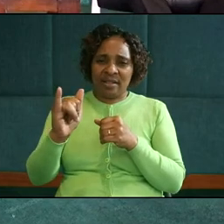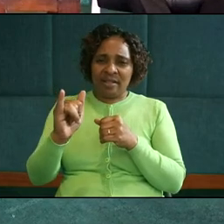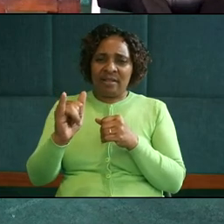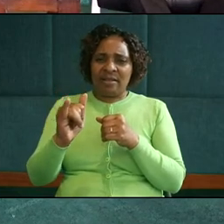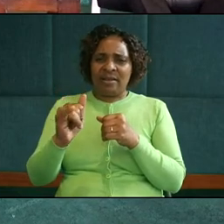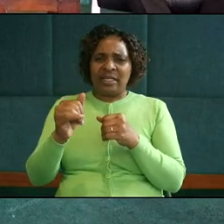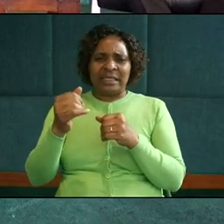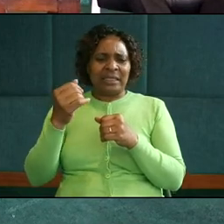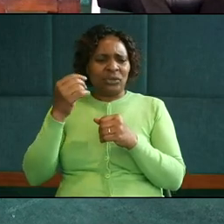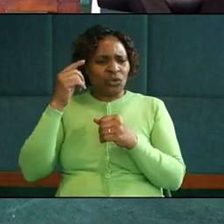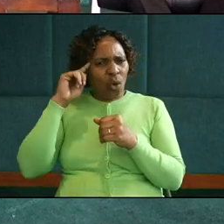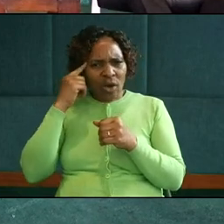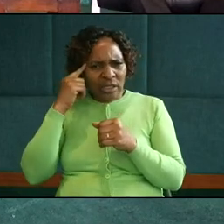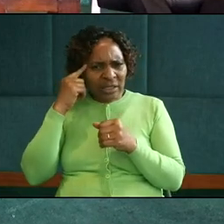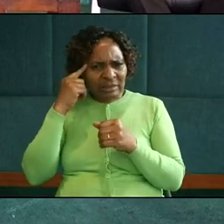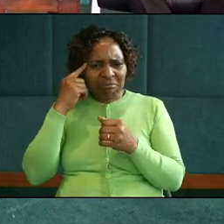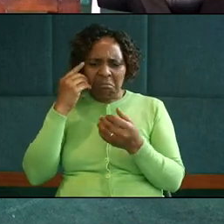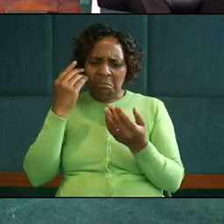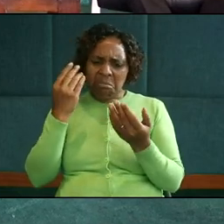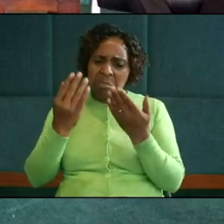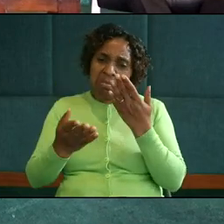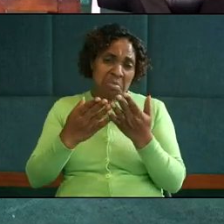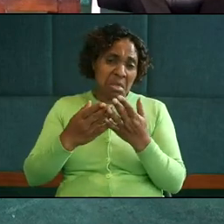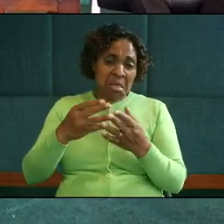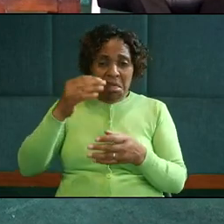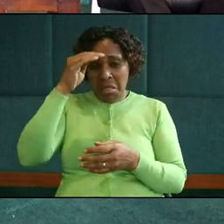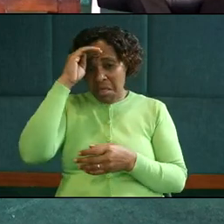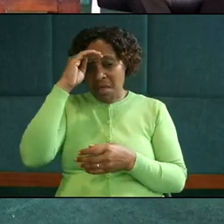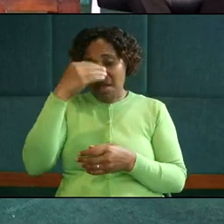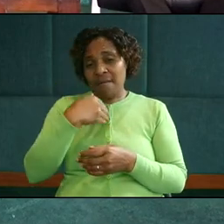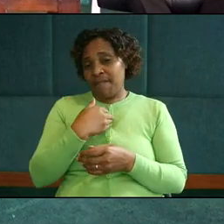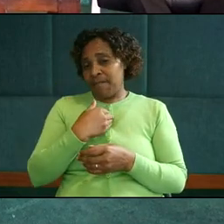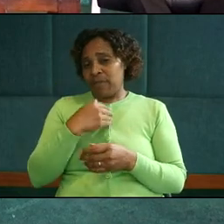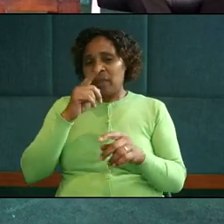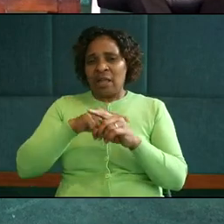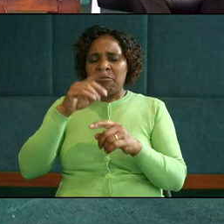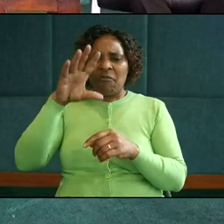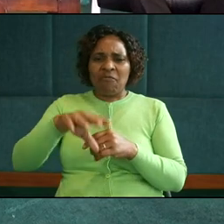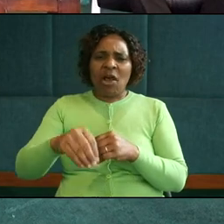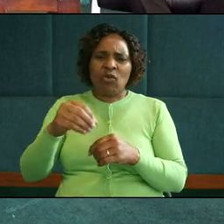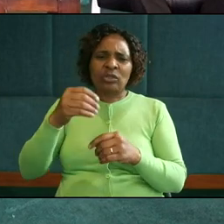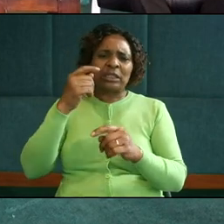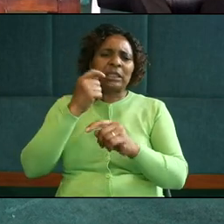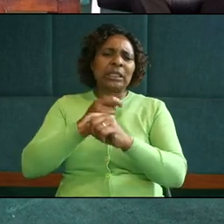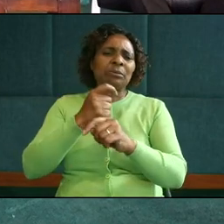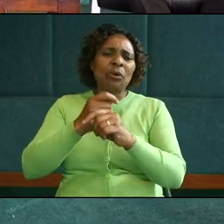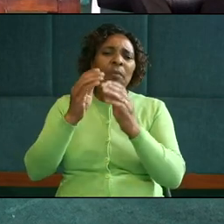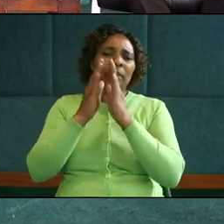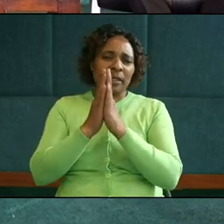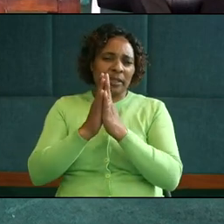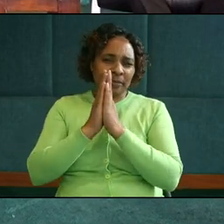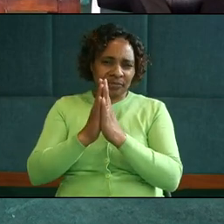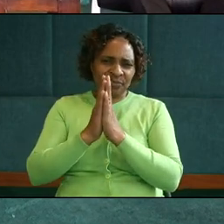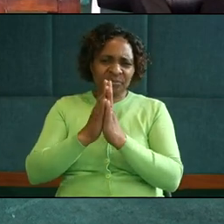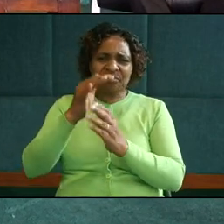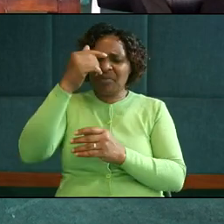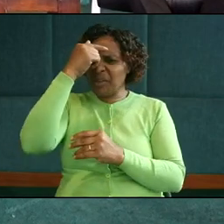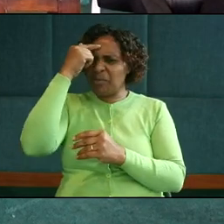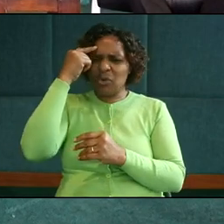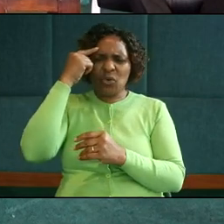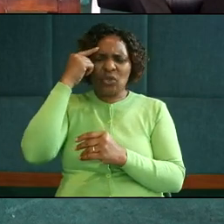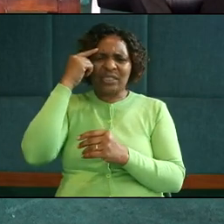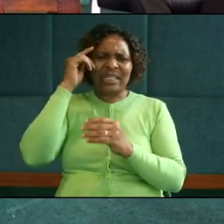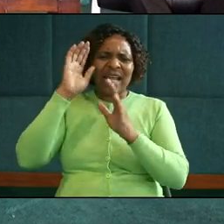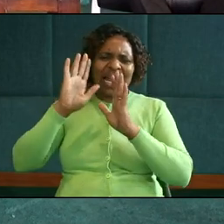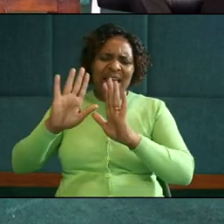why Ellie even thought that she was drunk. Yeah, when he found her in the temple praying, you know, because she